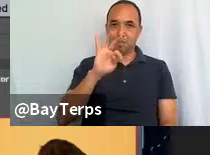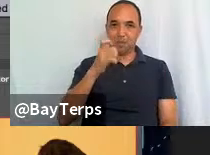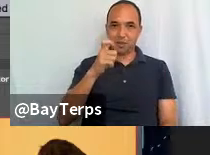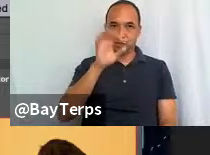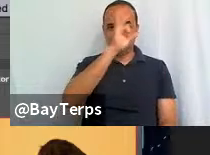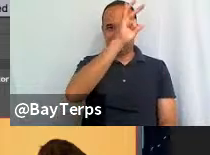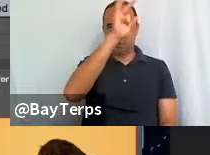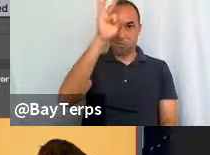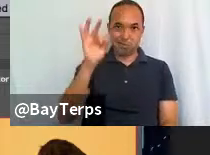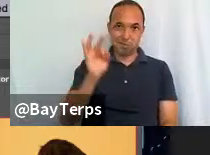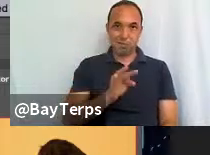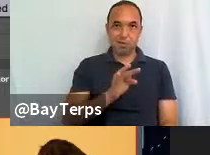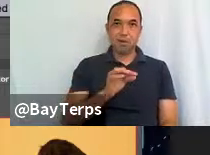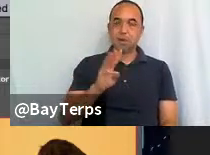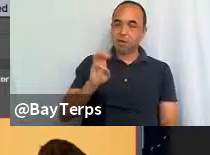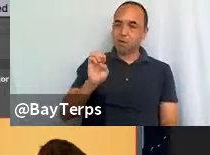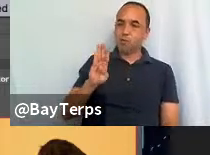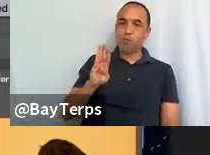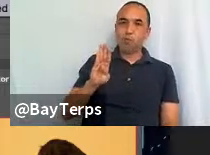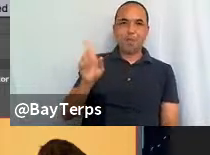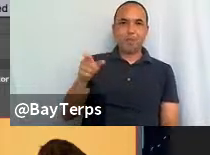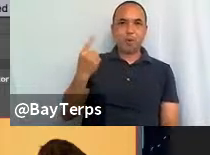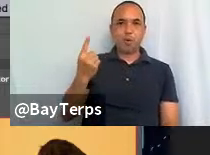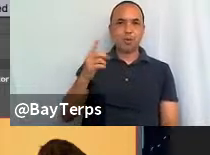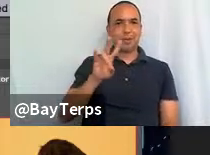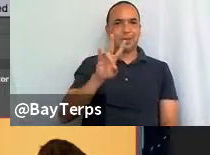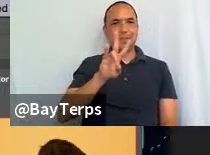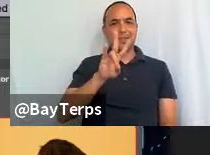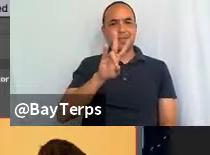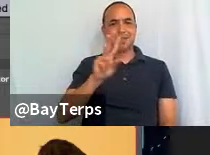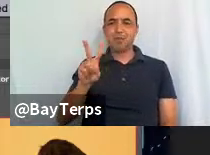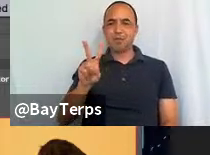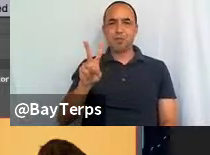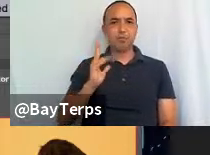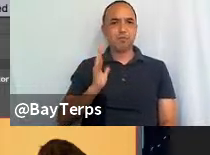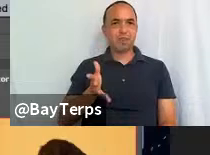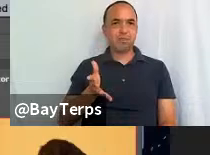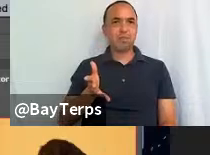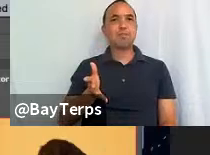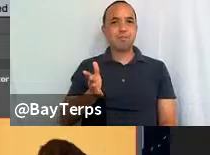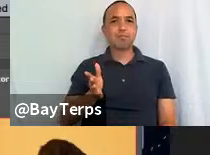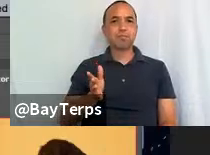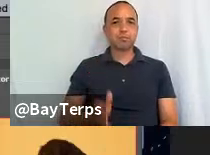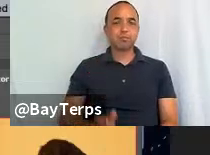Anything that's just for web only, 72 is standard, and that is fine.